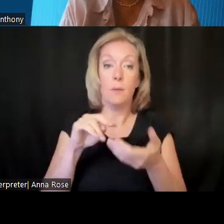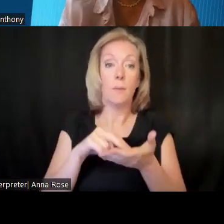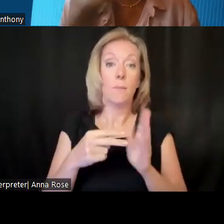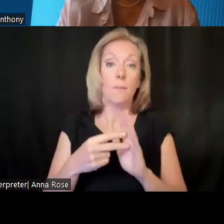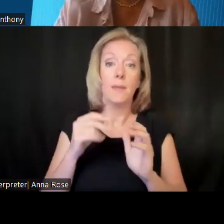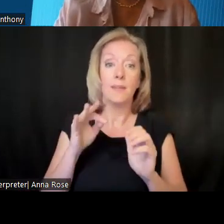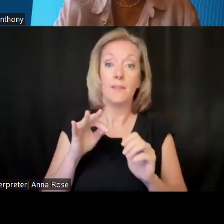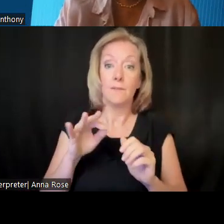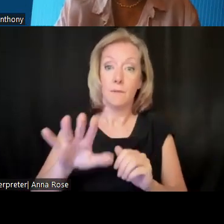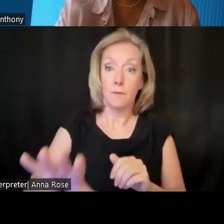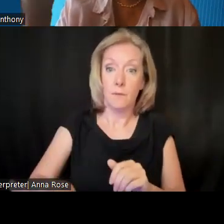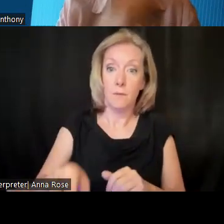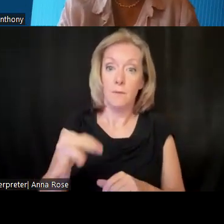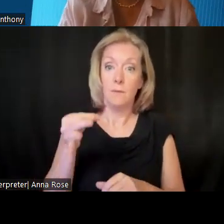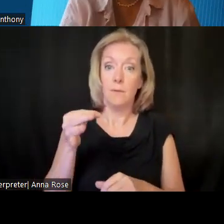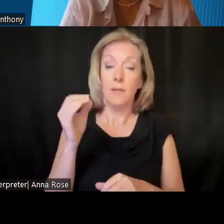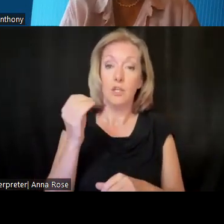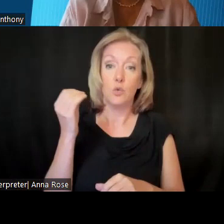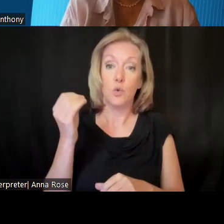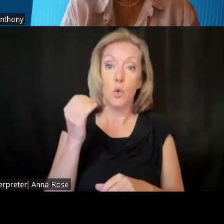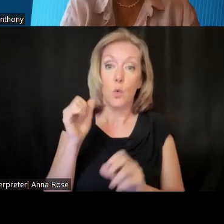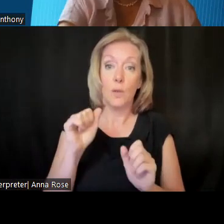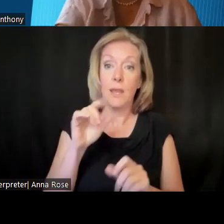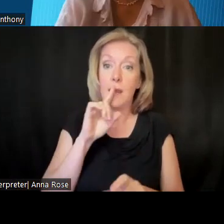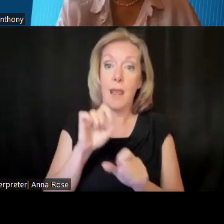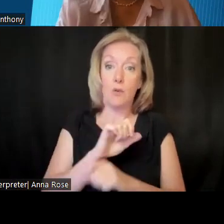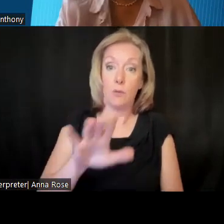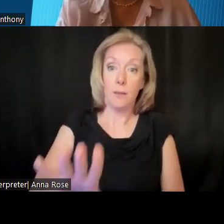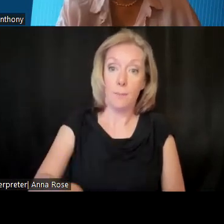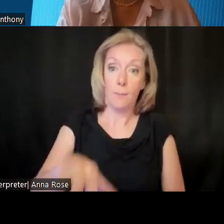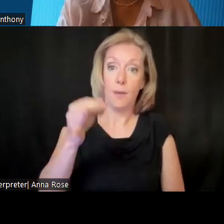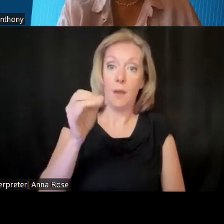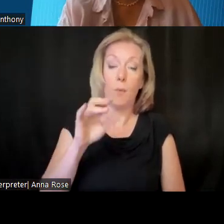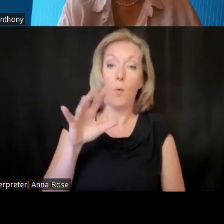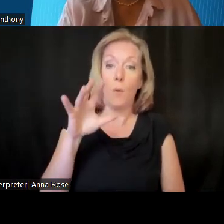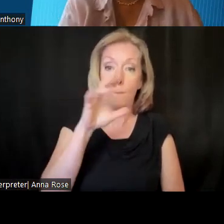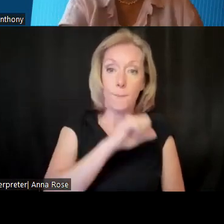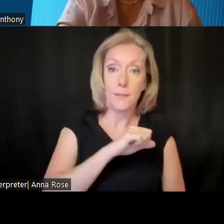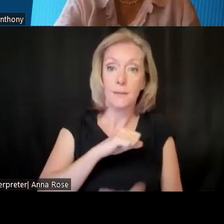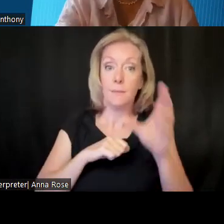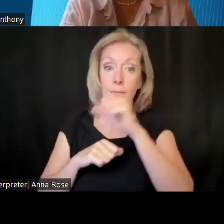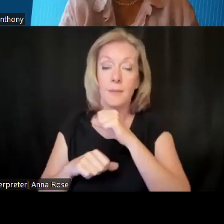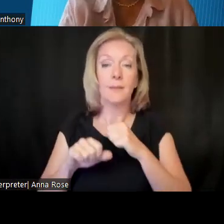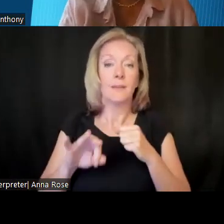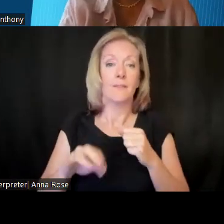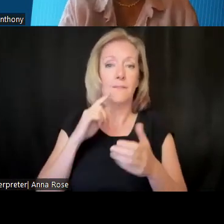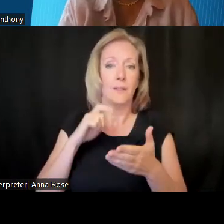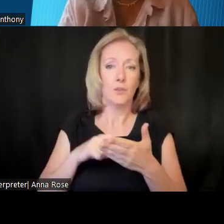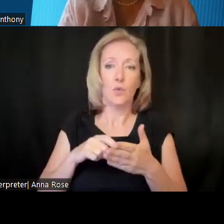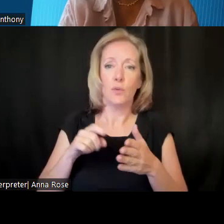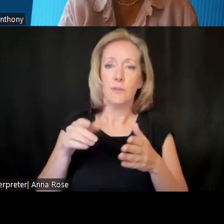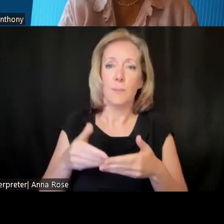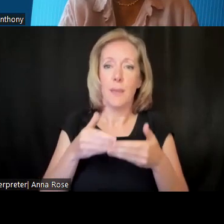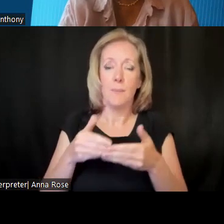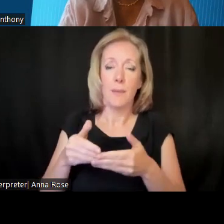up that Cheerio, do we see accurate reach or not accurate reach? So that's a red flag. If we see a child who really has